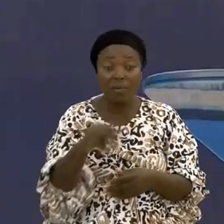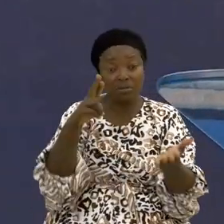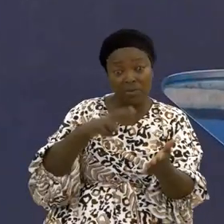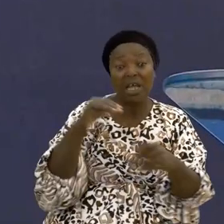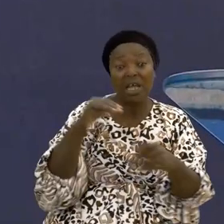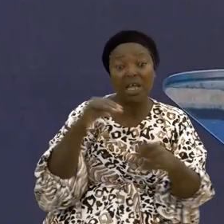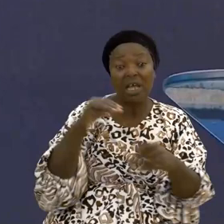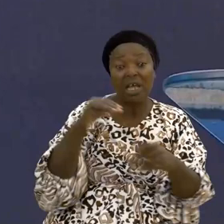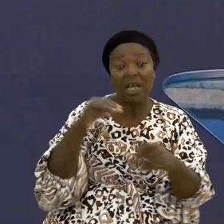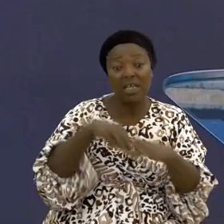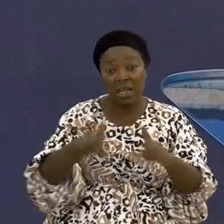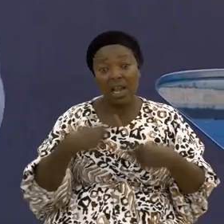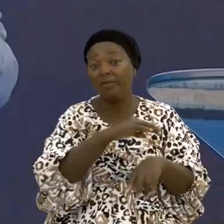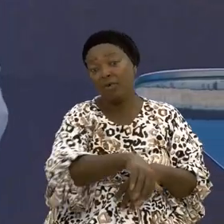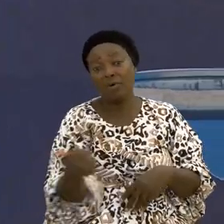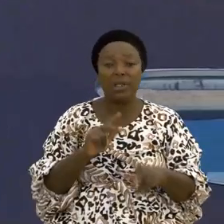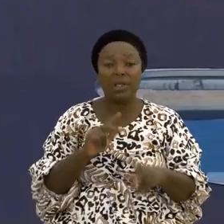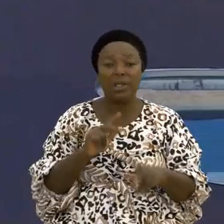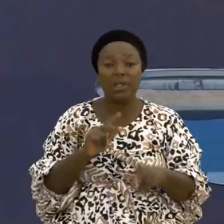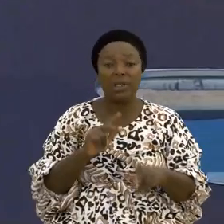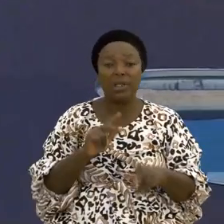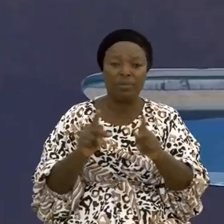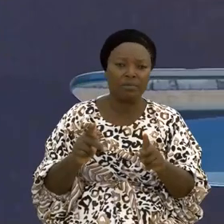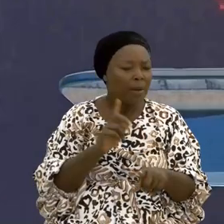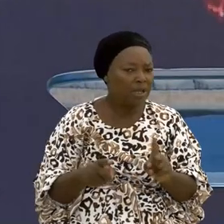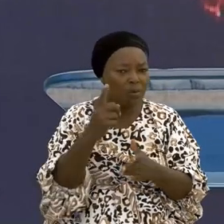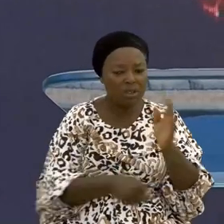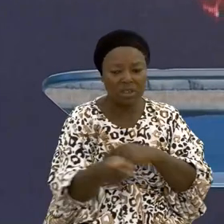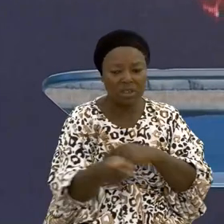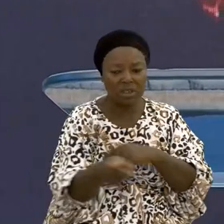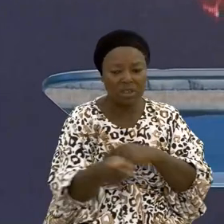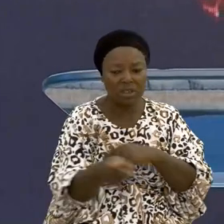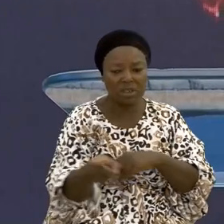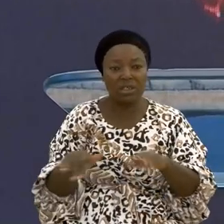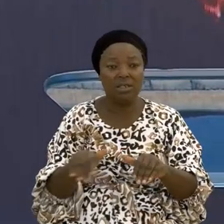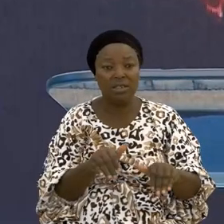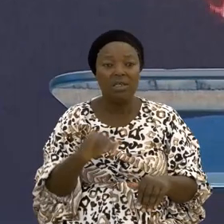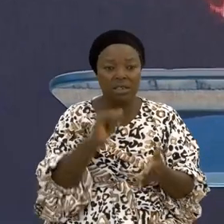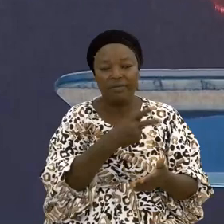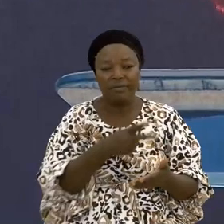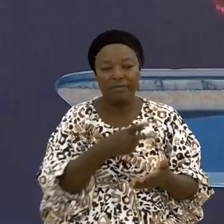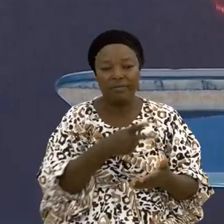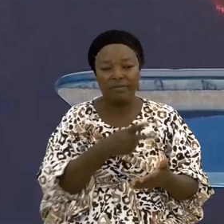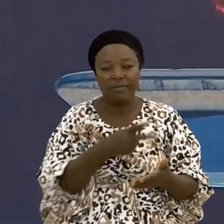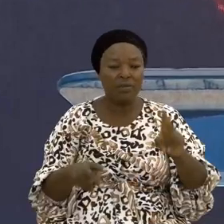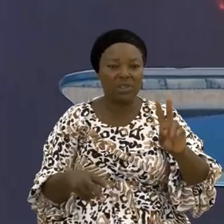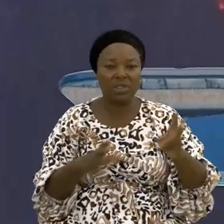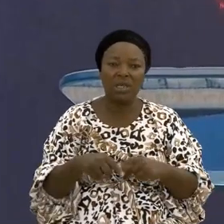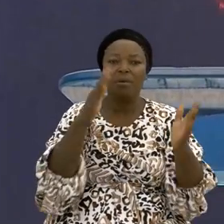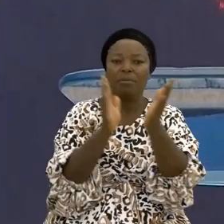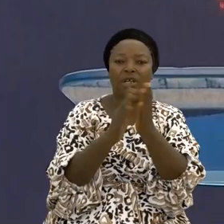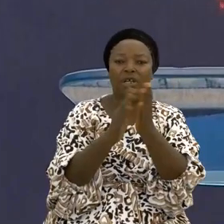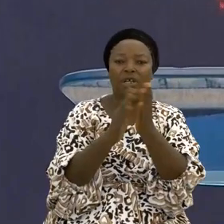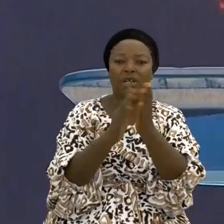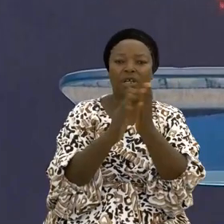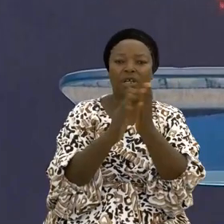repeated in the lives of other people. But you know what they did in verse 26? After they praised the Lord, and